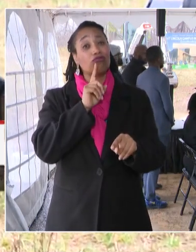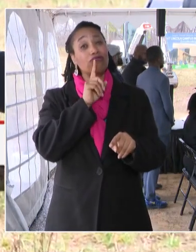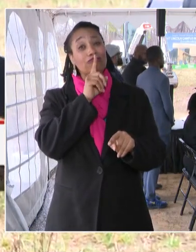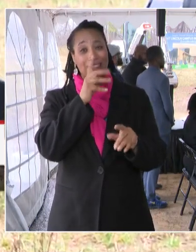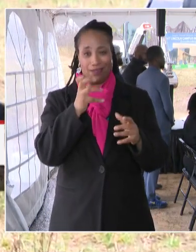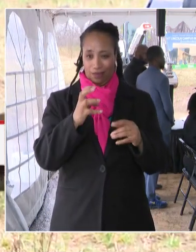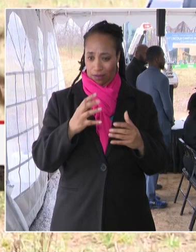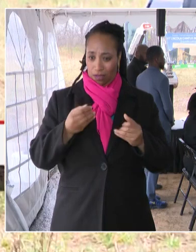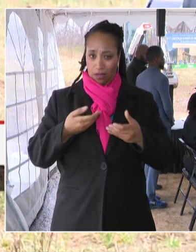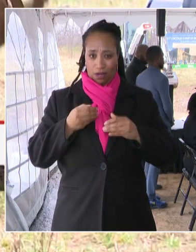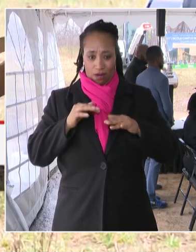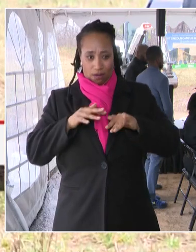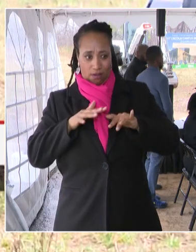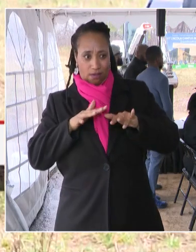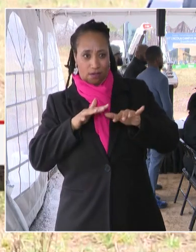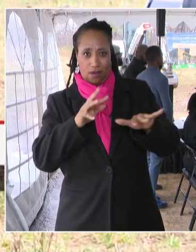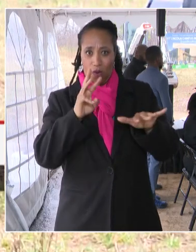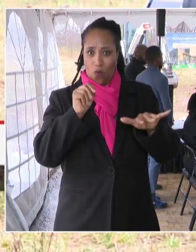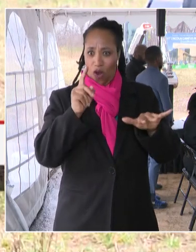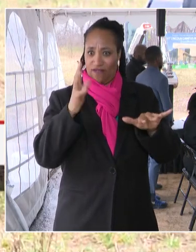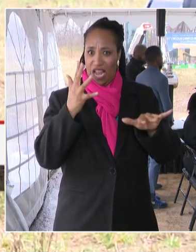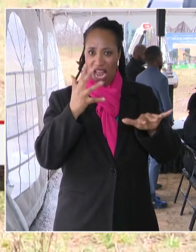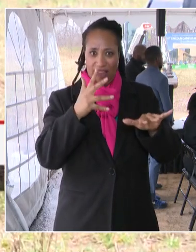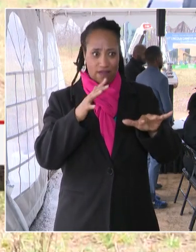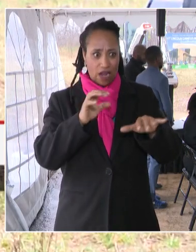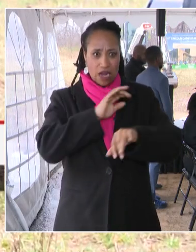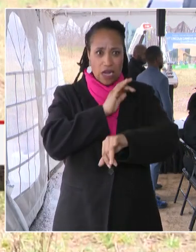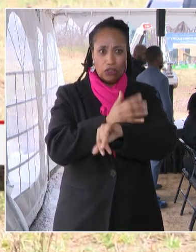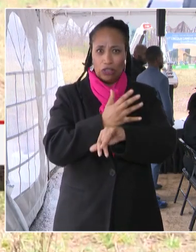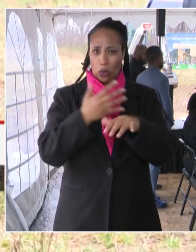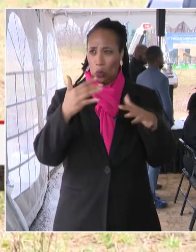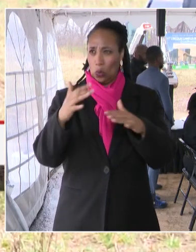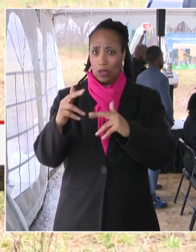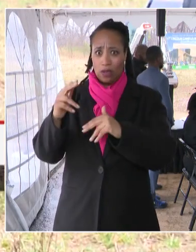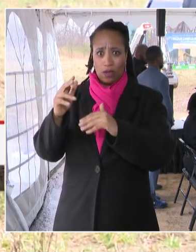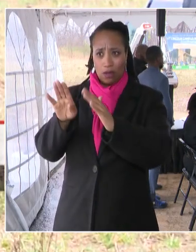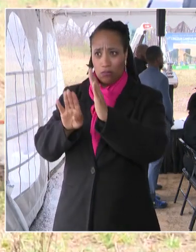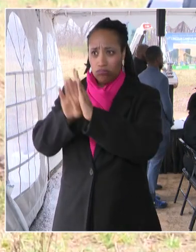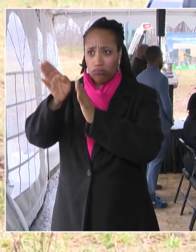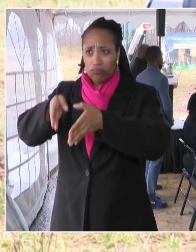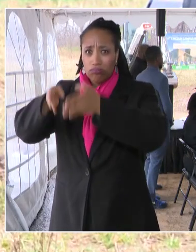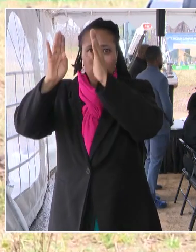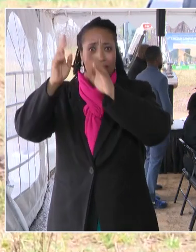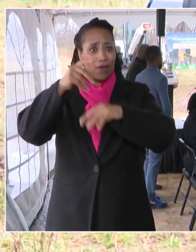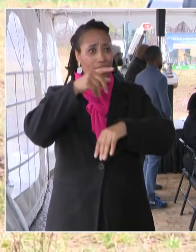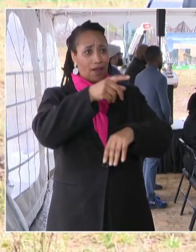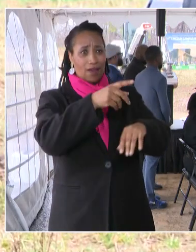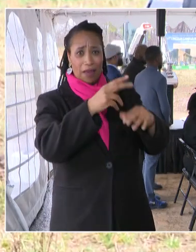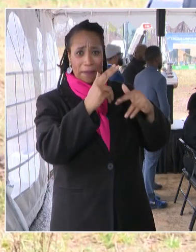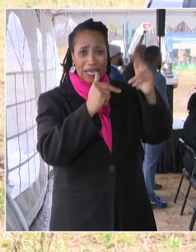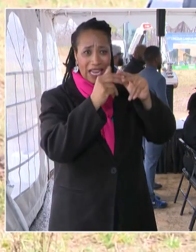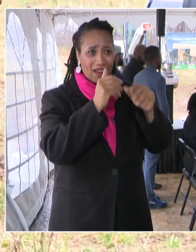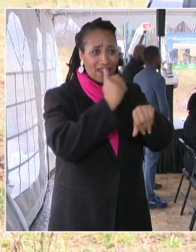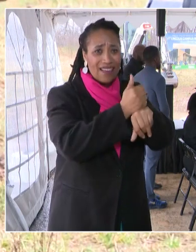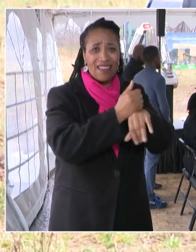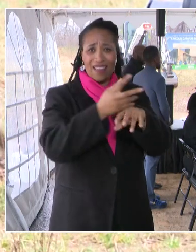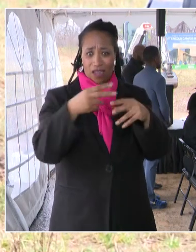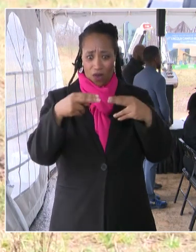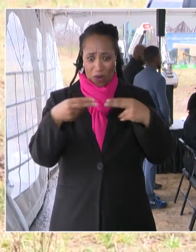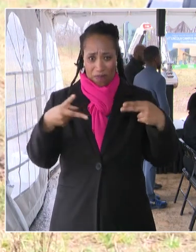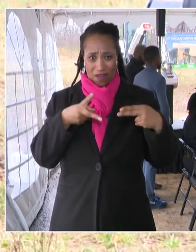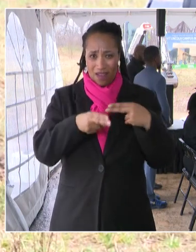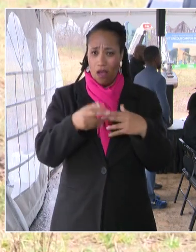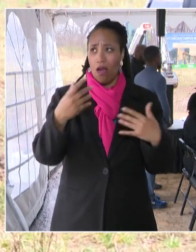here, there's development, there's energy. And I want to thank you, Mayor, for your investment and your commitment to our ward. I want to thank